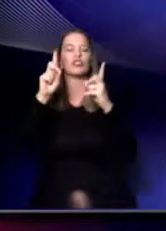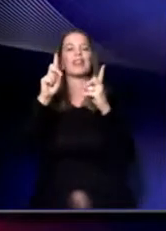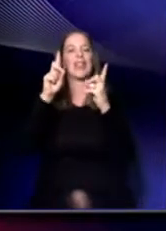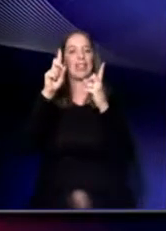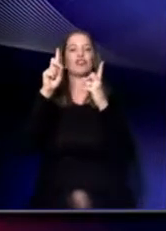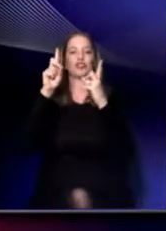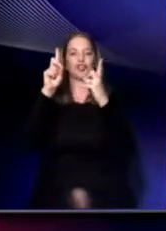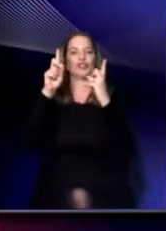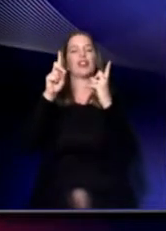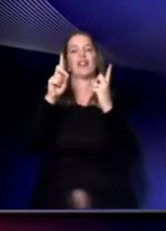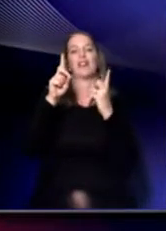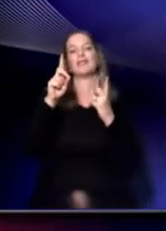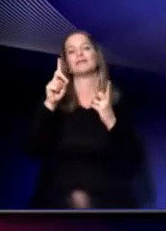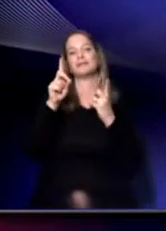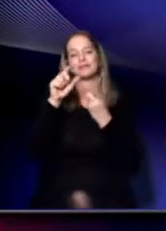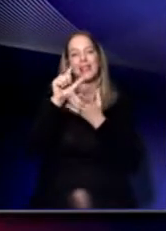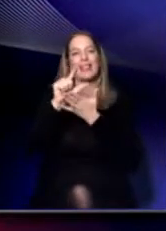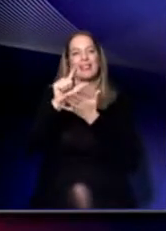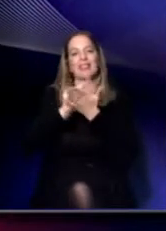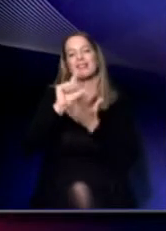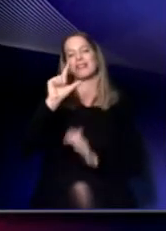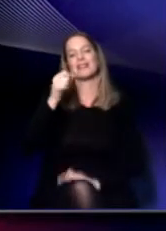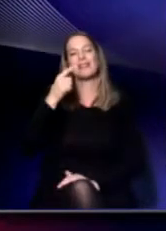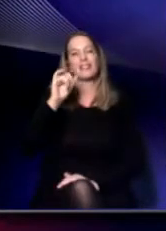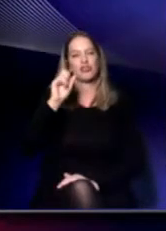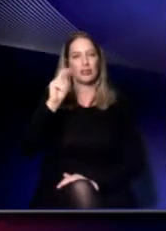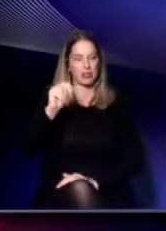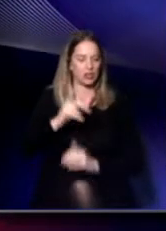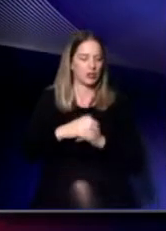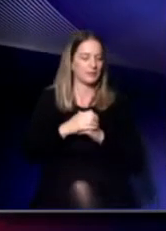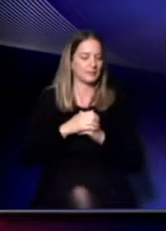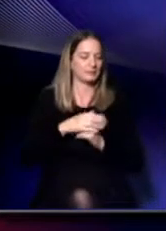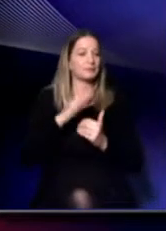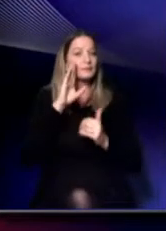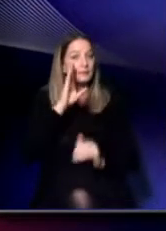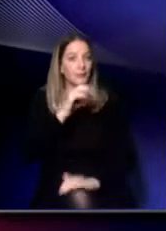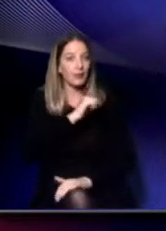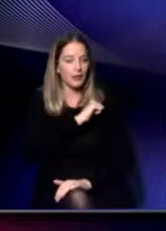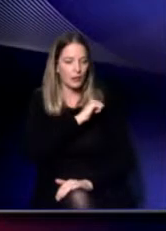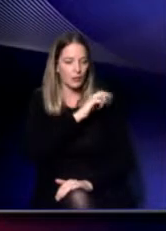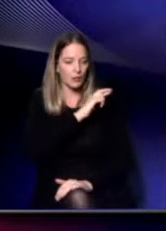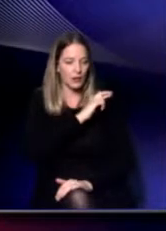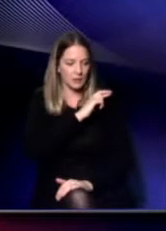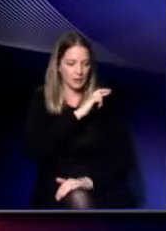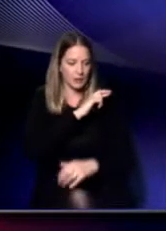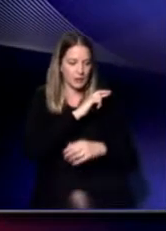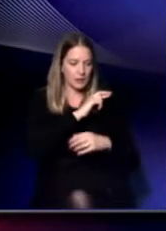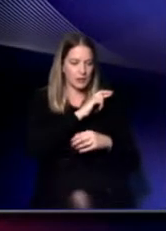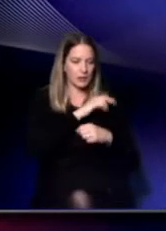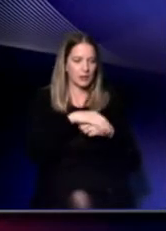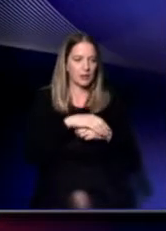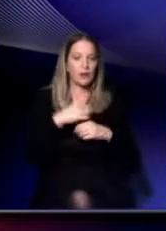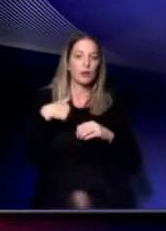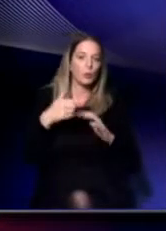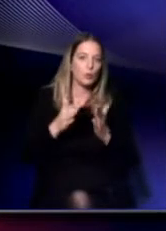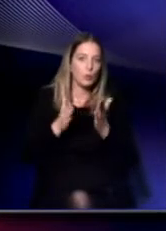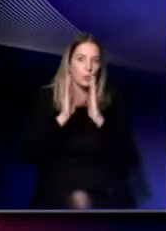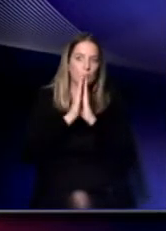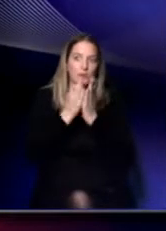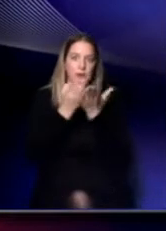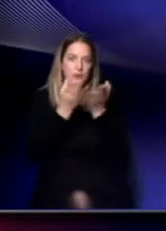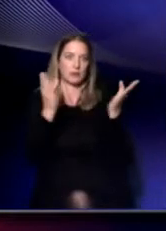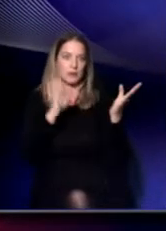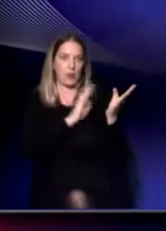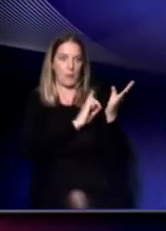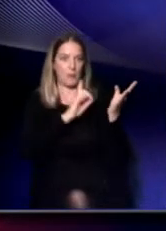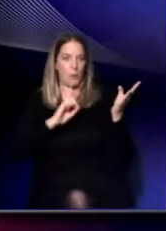Yes, this is Annette Reichman speaking. This is to request you, the board, to